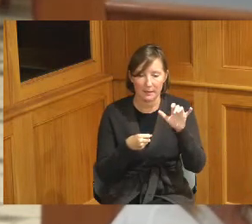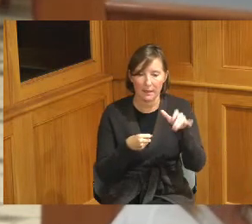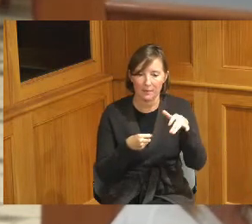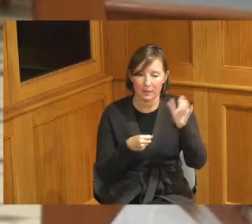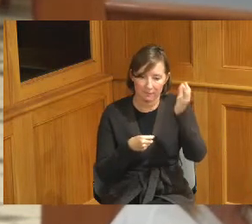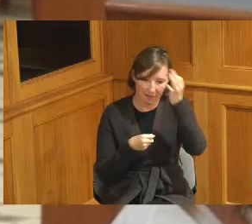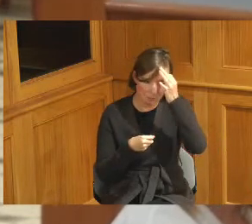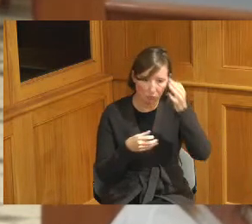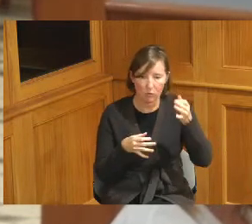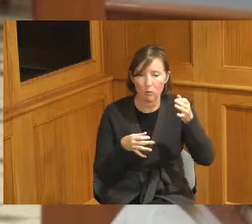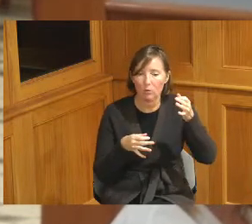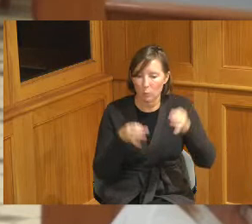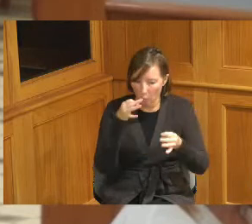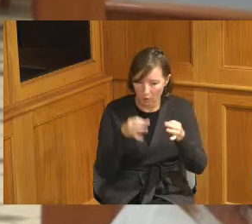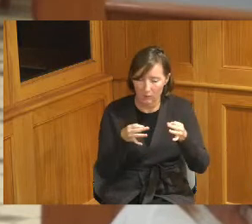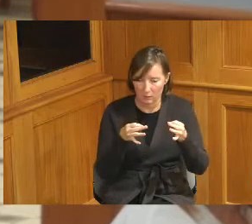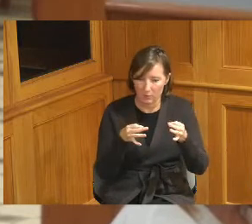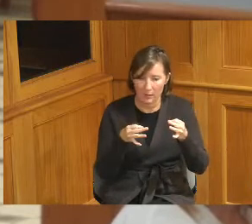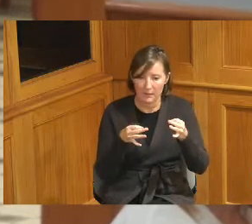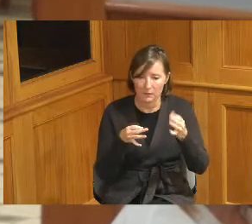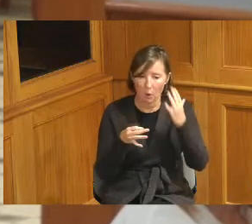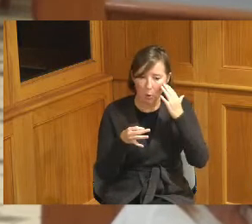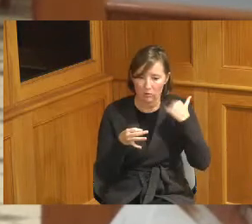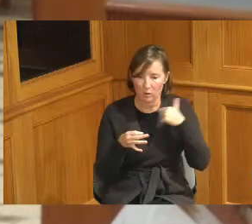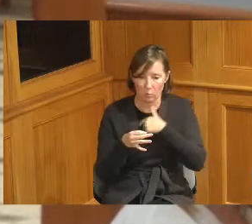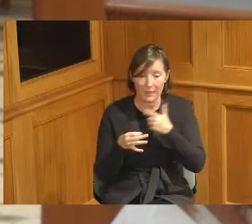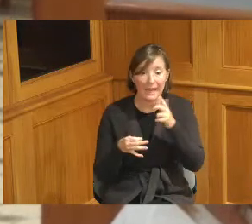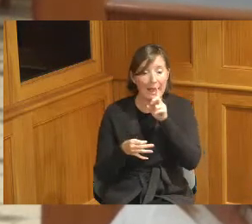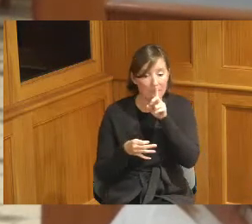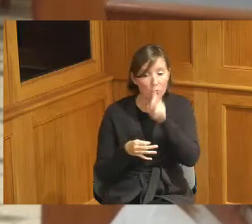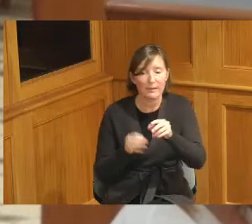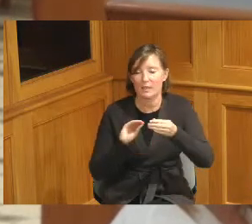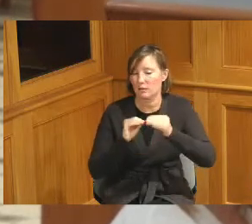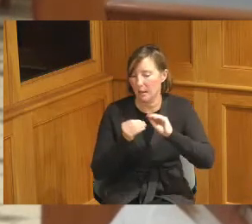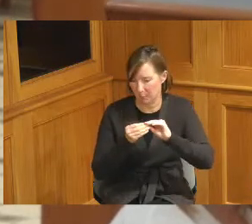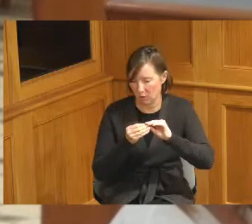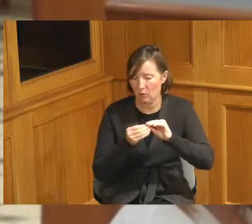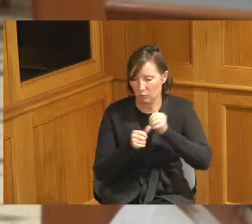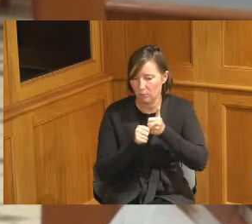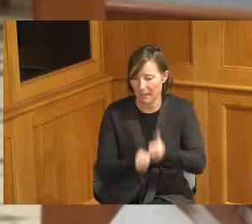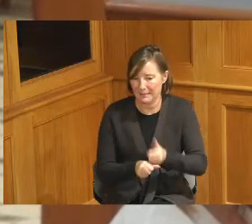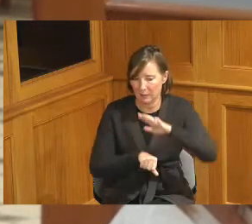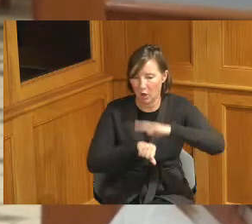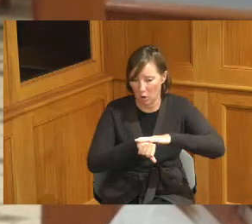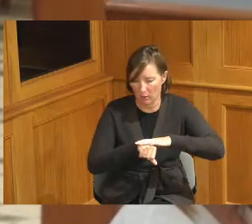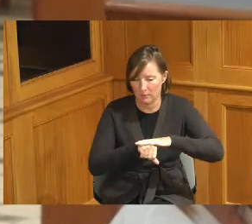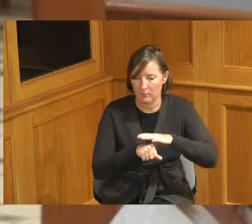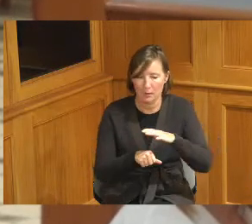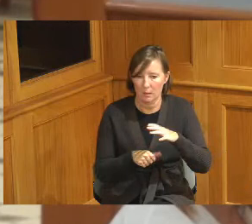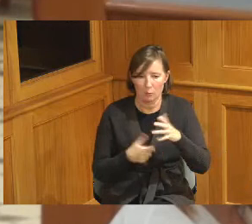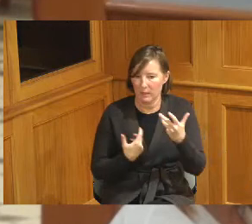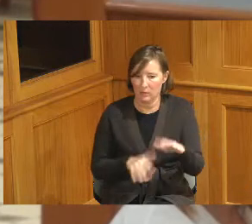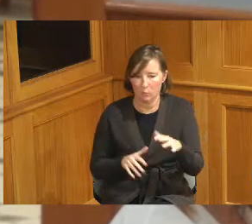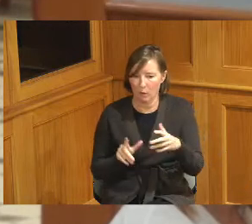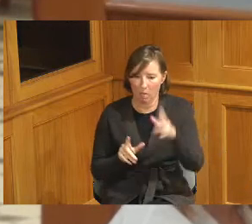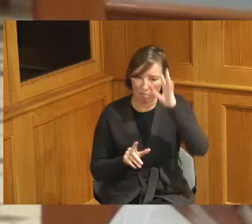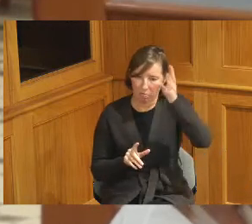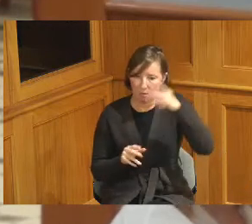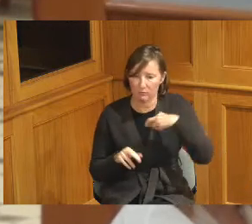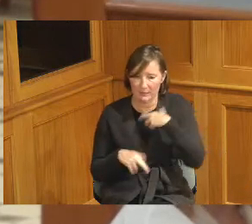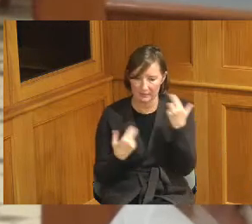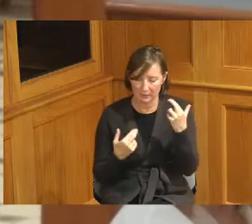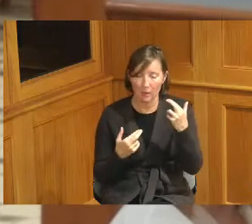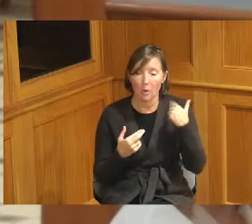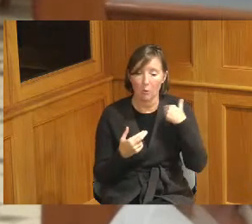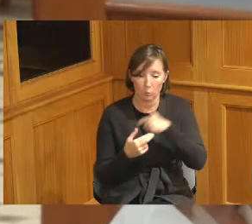really have something to base those numbers on, and it puts us at less risk. So we wanted to do that. So I had them, the disparity study,